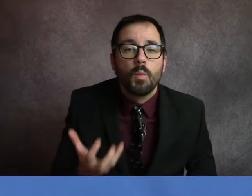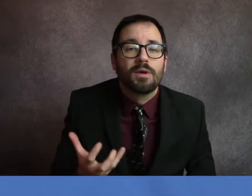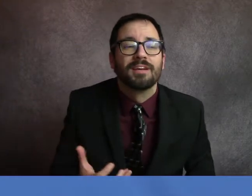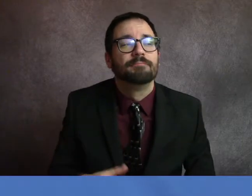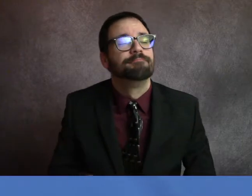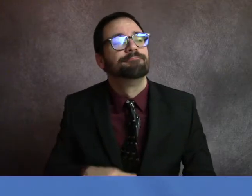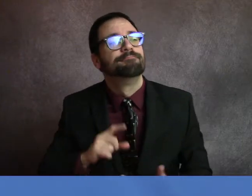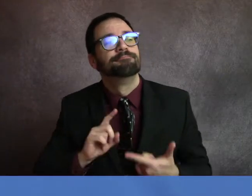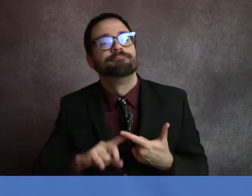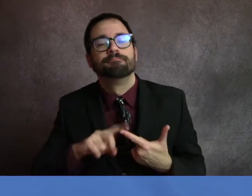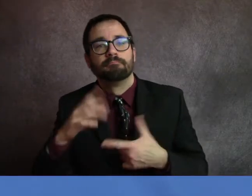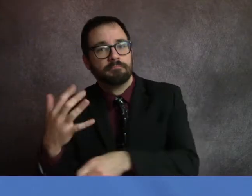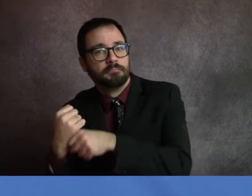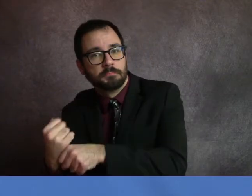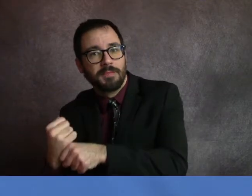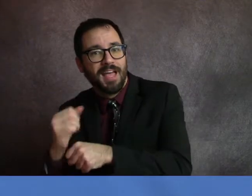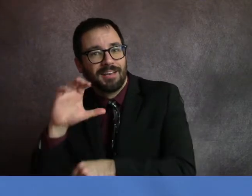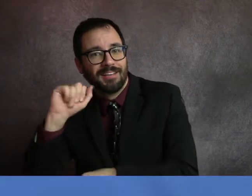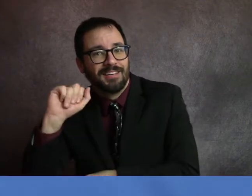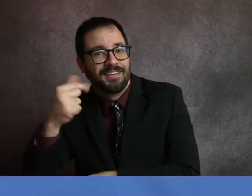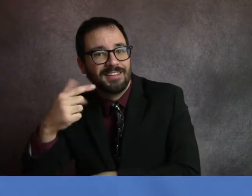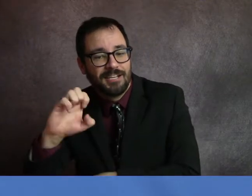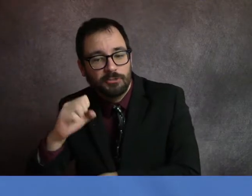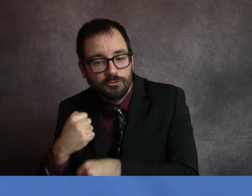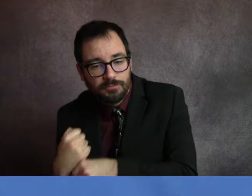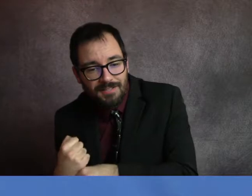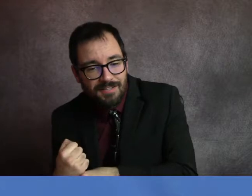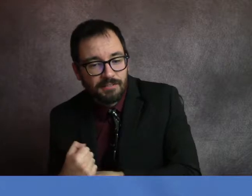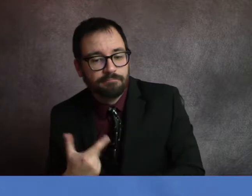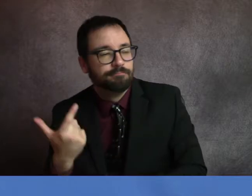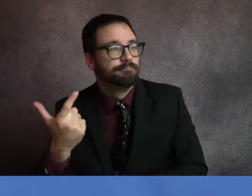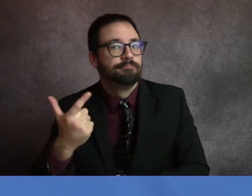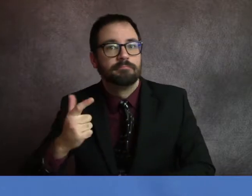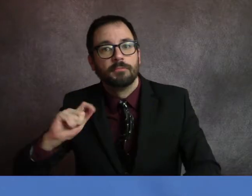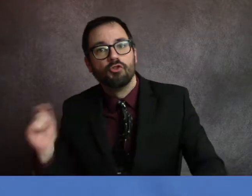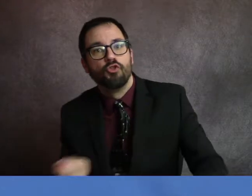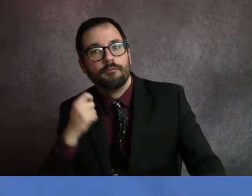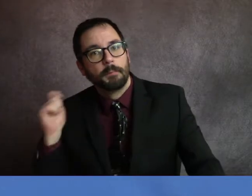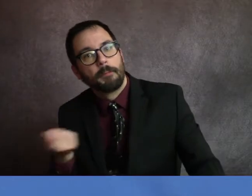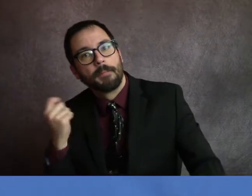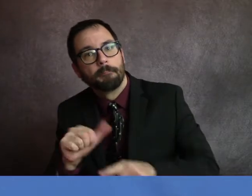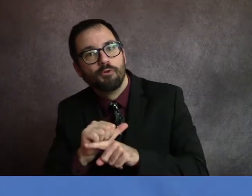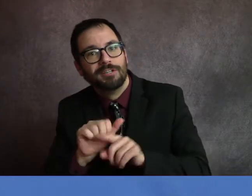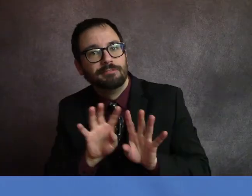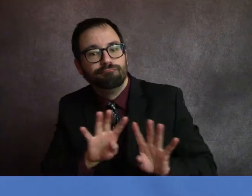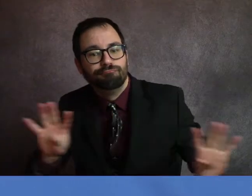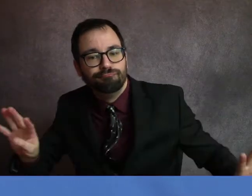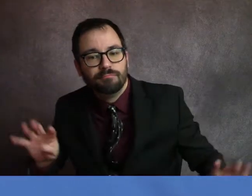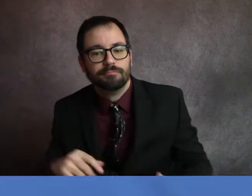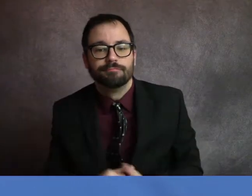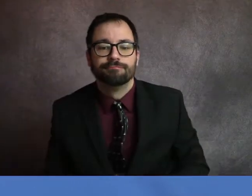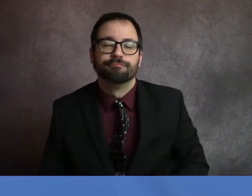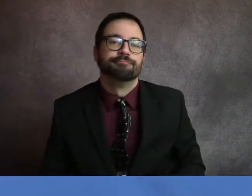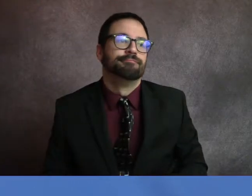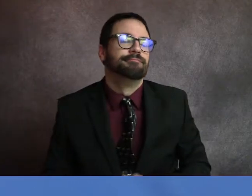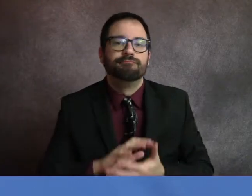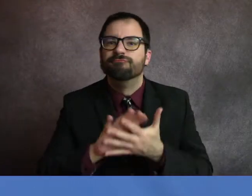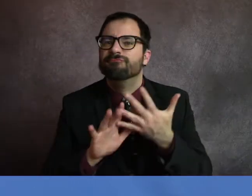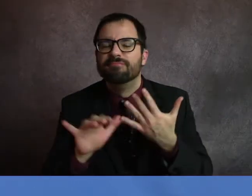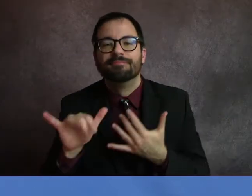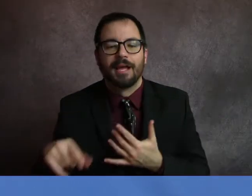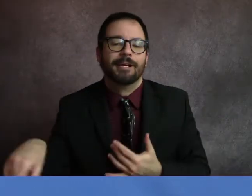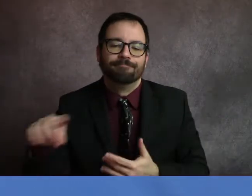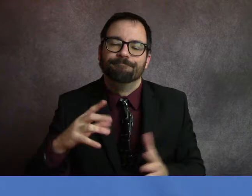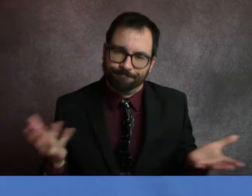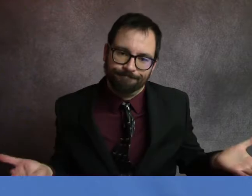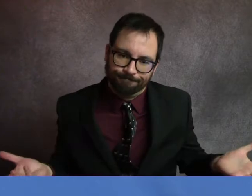bowling alleys, batting cages, driving ranges, and rock climbing. I want to just say to all the businesses, I want to thank you for your support and the